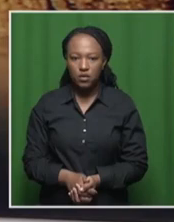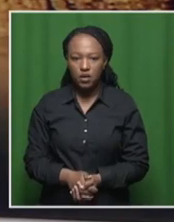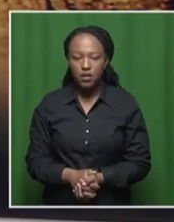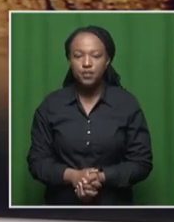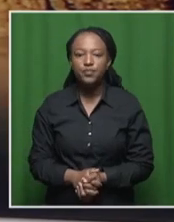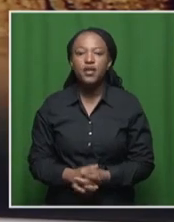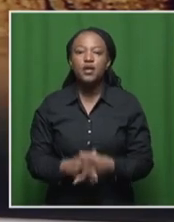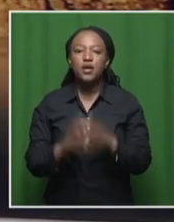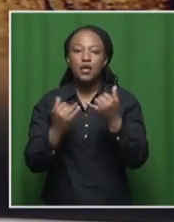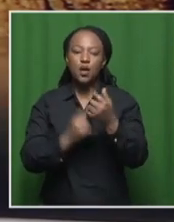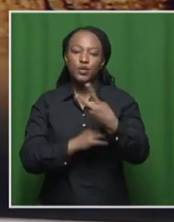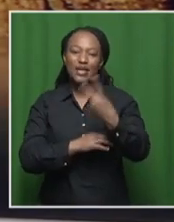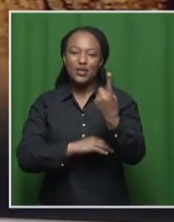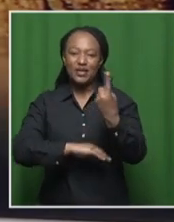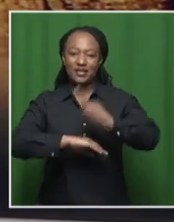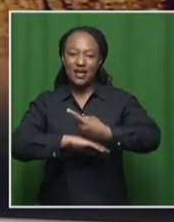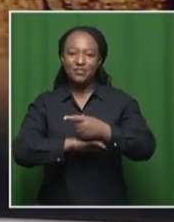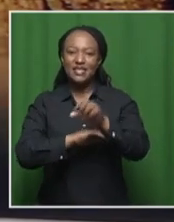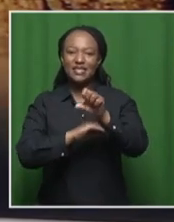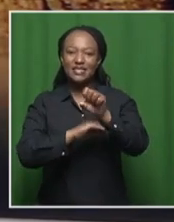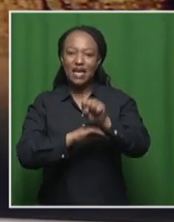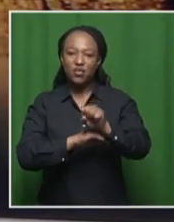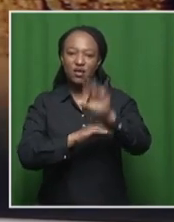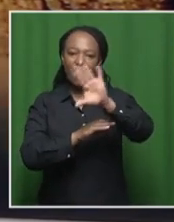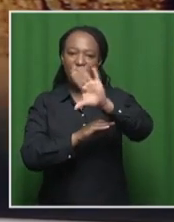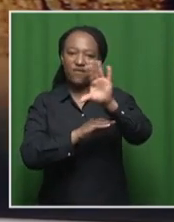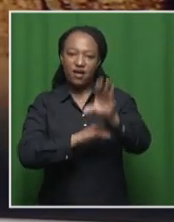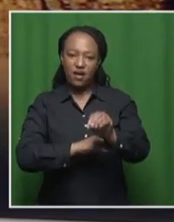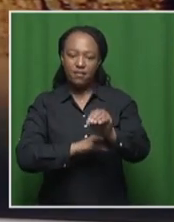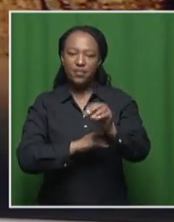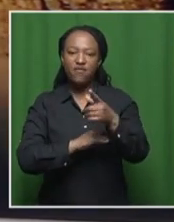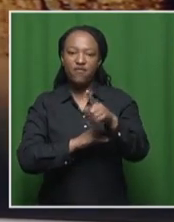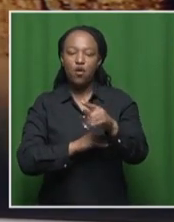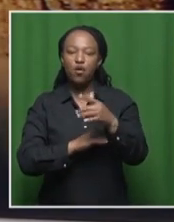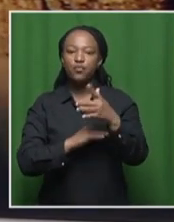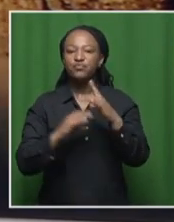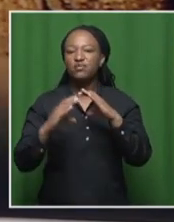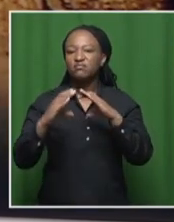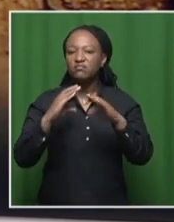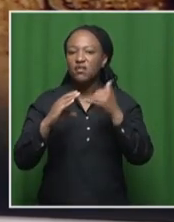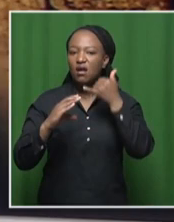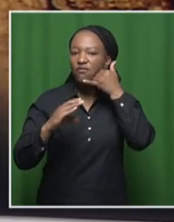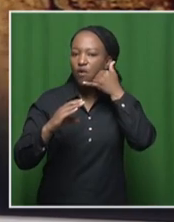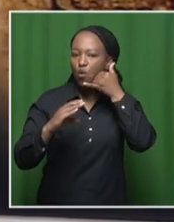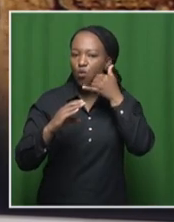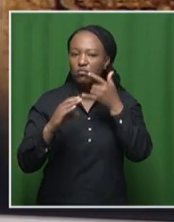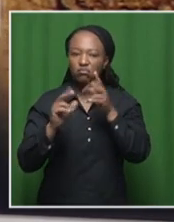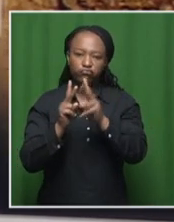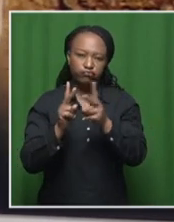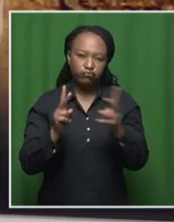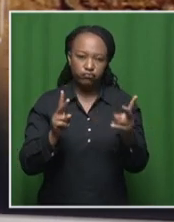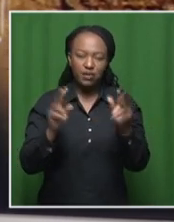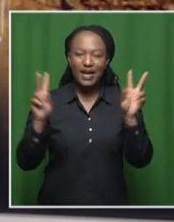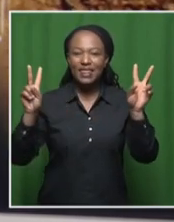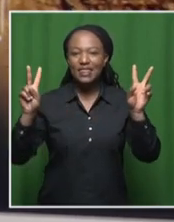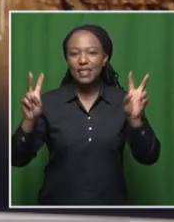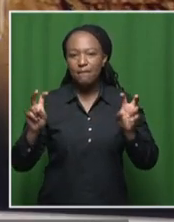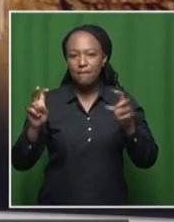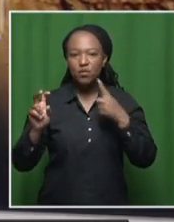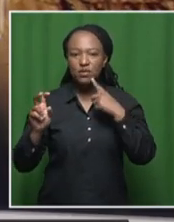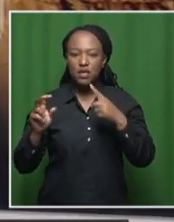Well, it's day two of the Southern Africa Telecommunication Networks and Applications Conference under the theme The Augmented